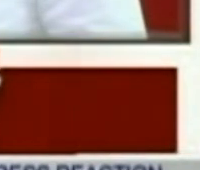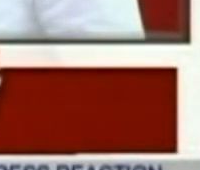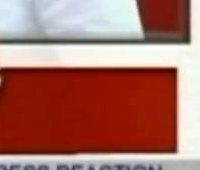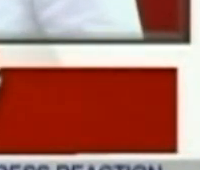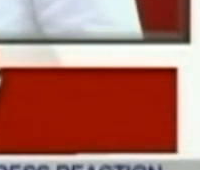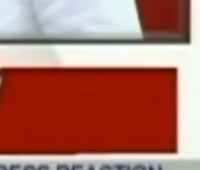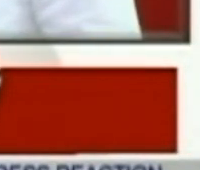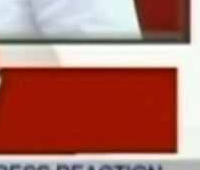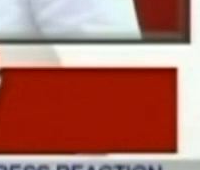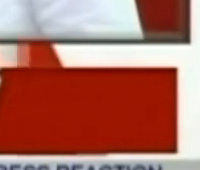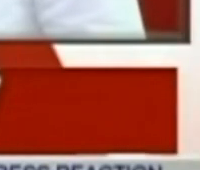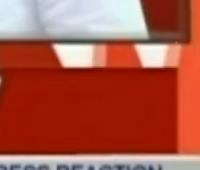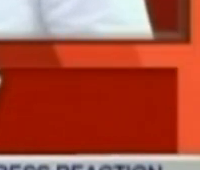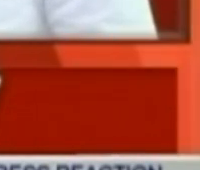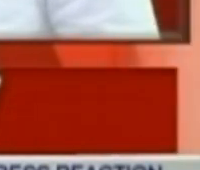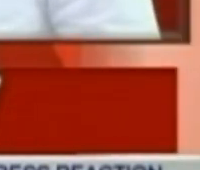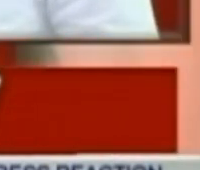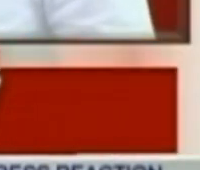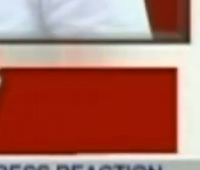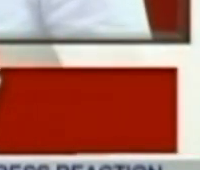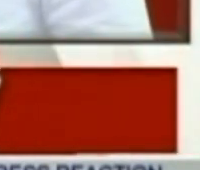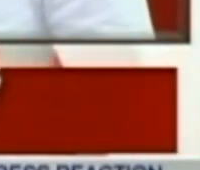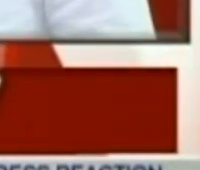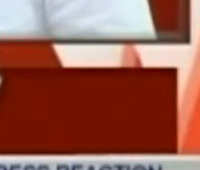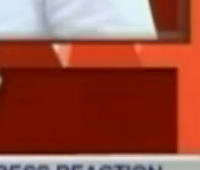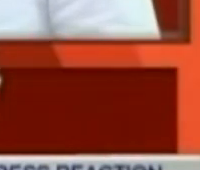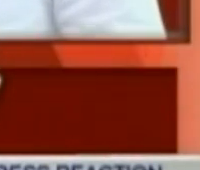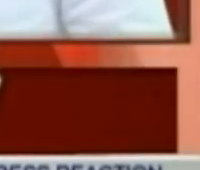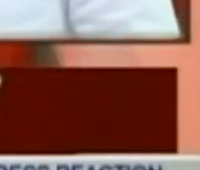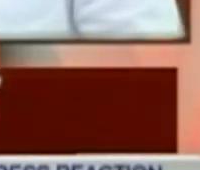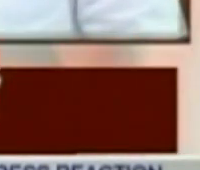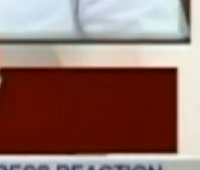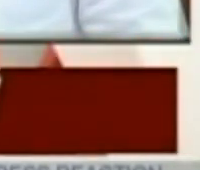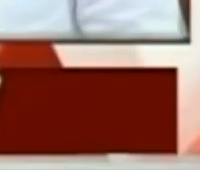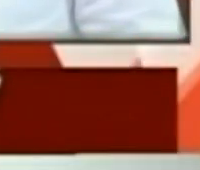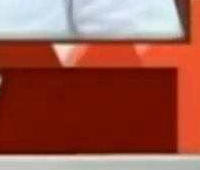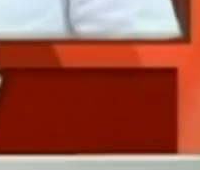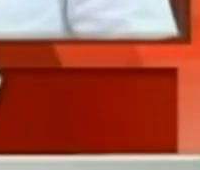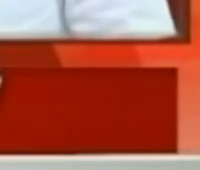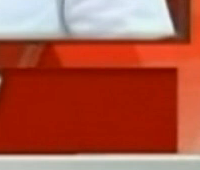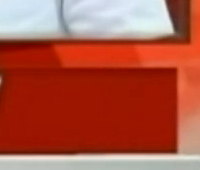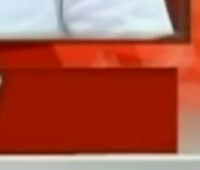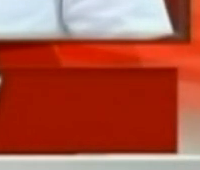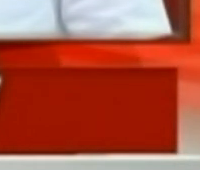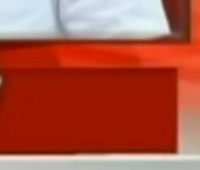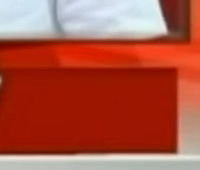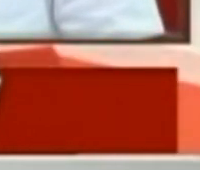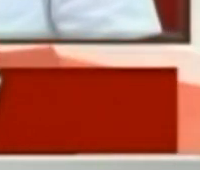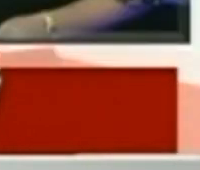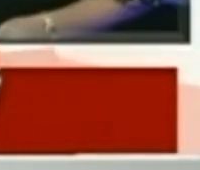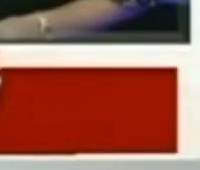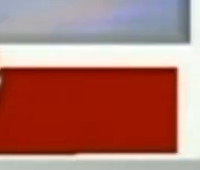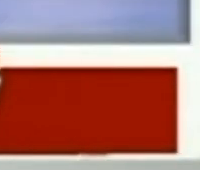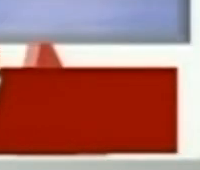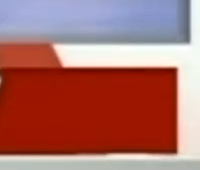trial, but in the Senate legislative session. Thank you, Senator. Thank you very much. Thank you, Senator. You. Back to you guys. All right. Thank you, Adele and LJ, and